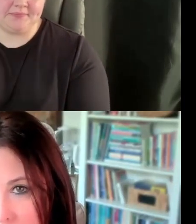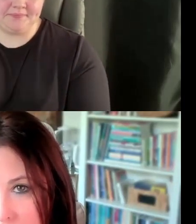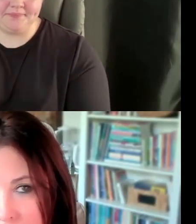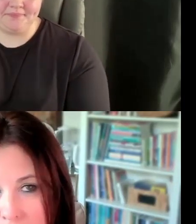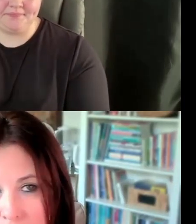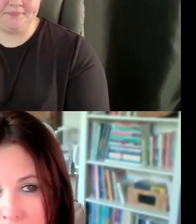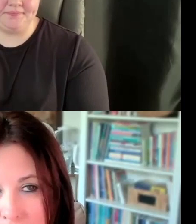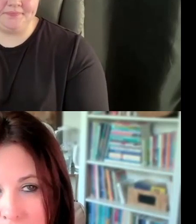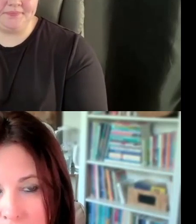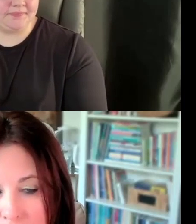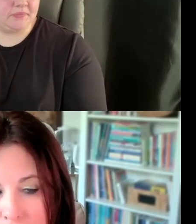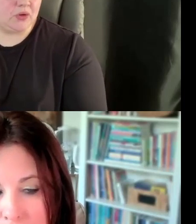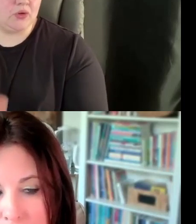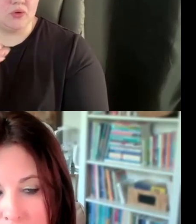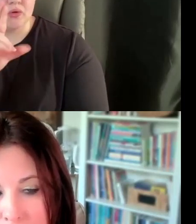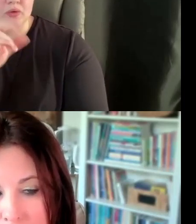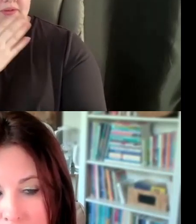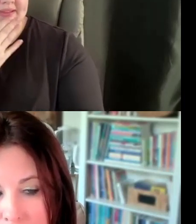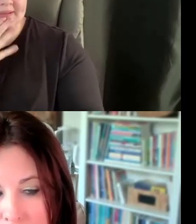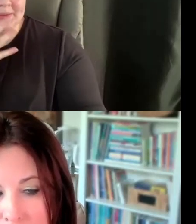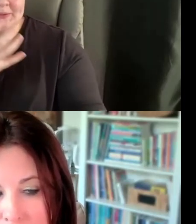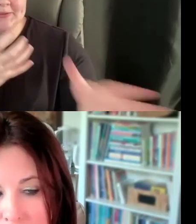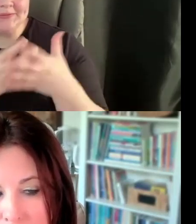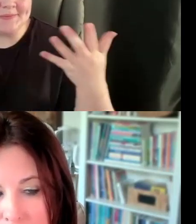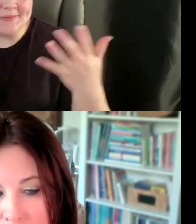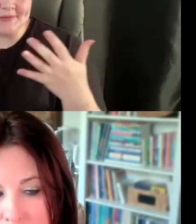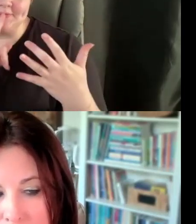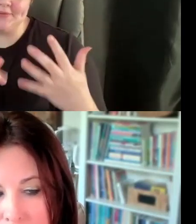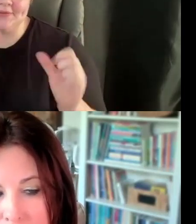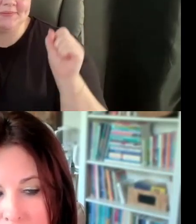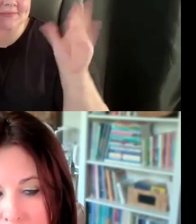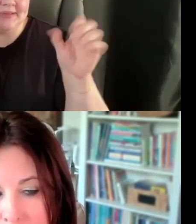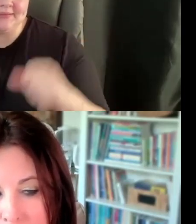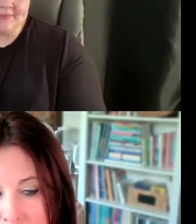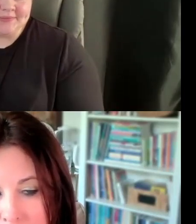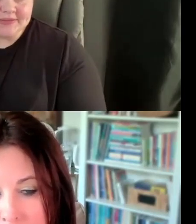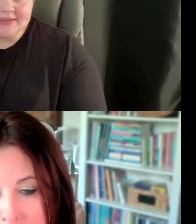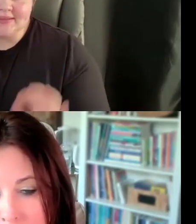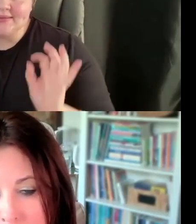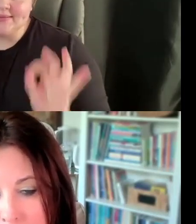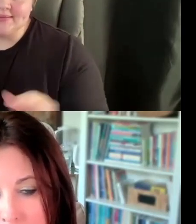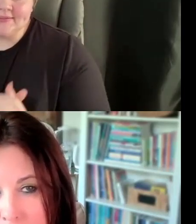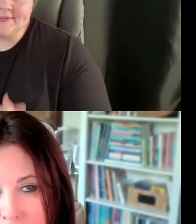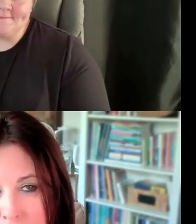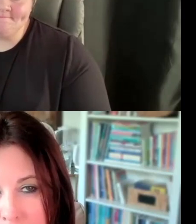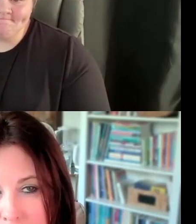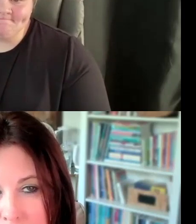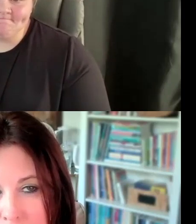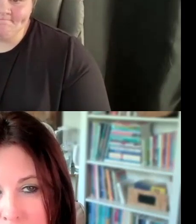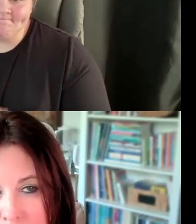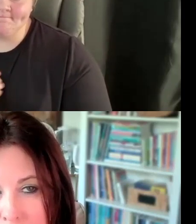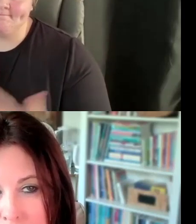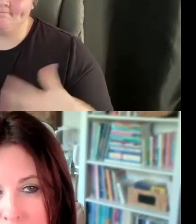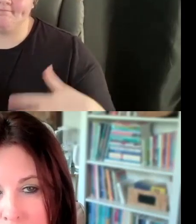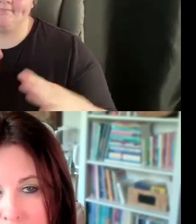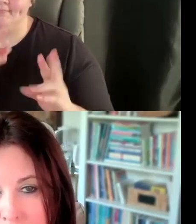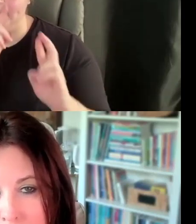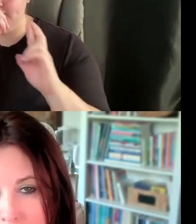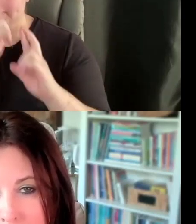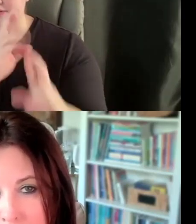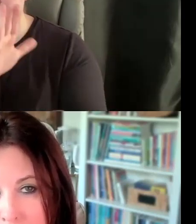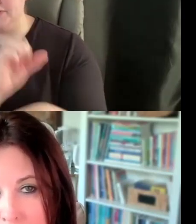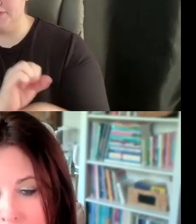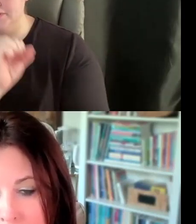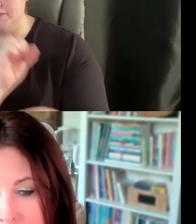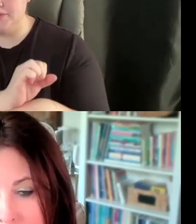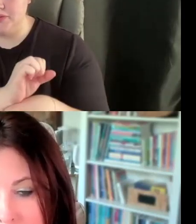Corey, I wanted to thank you so much. That was just a tremendous presentation, and I really respect the work that you're doing.